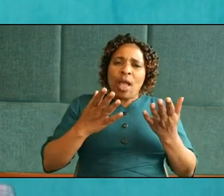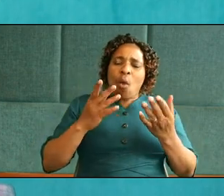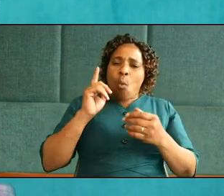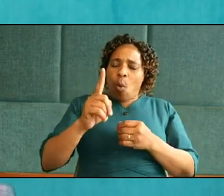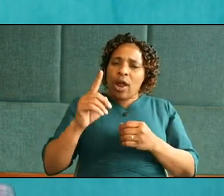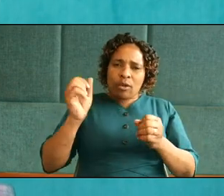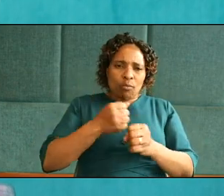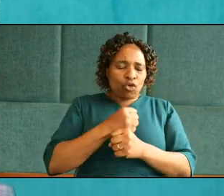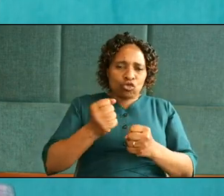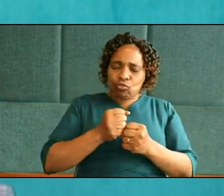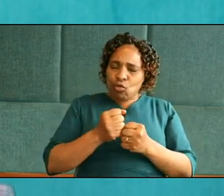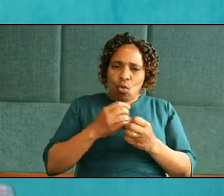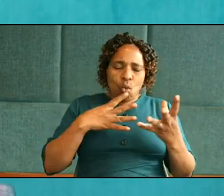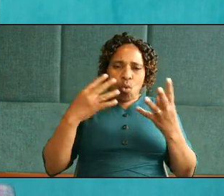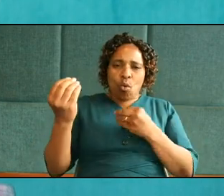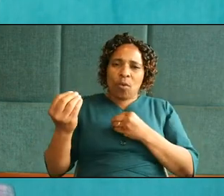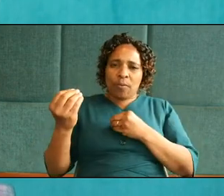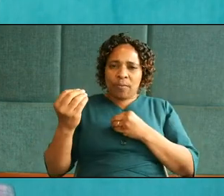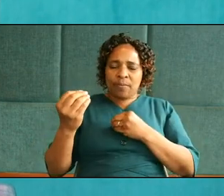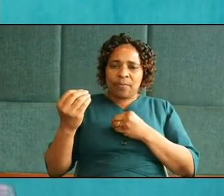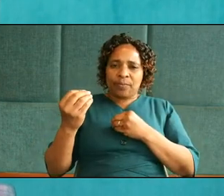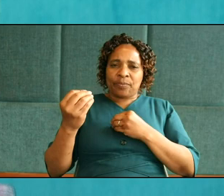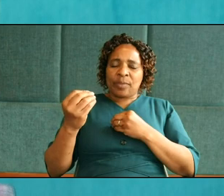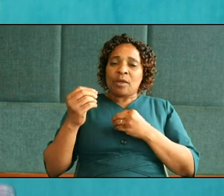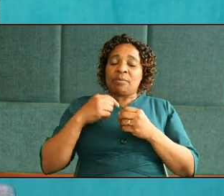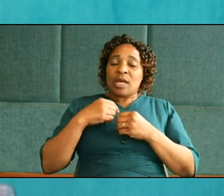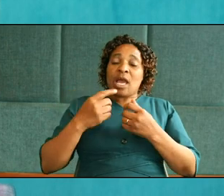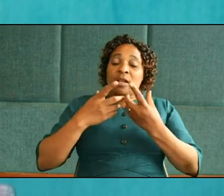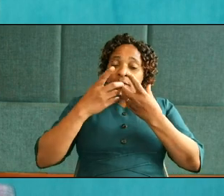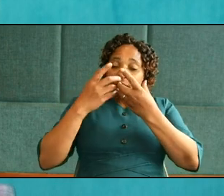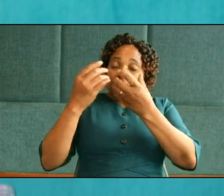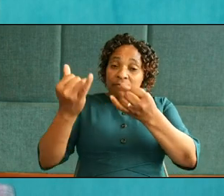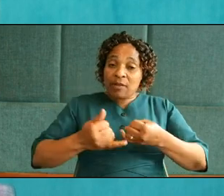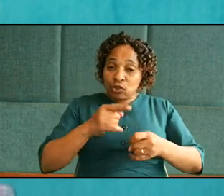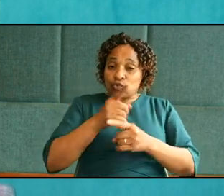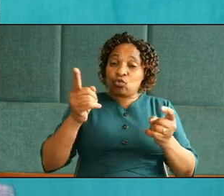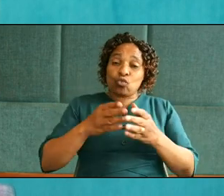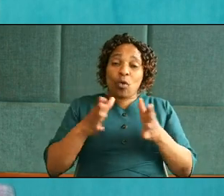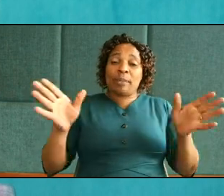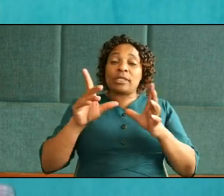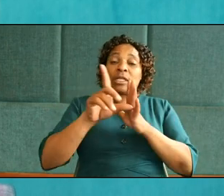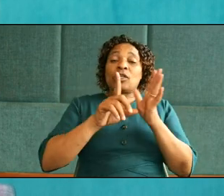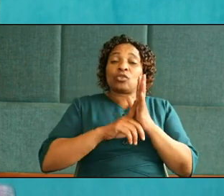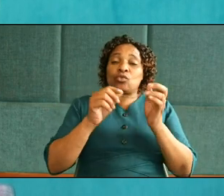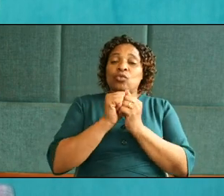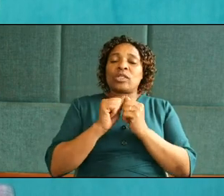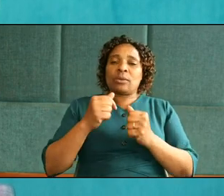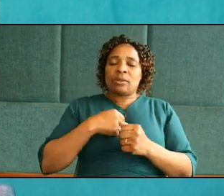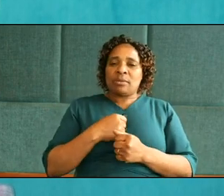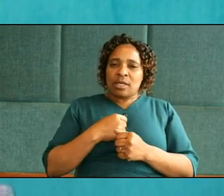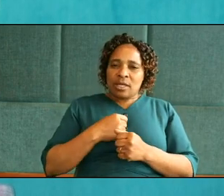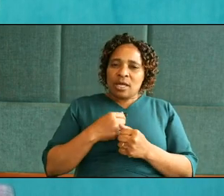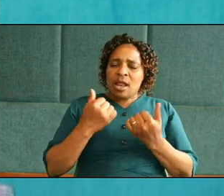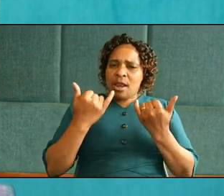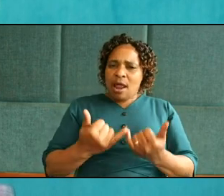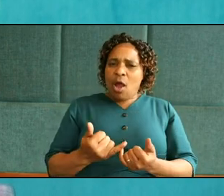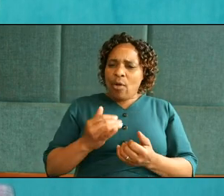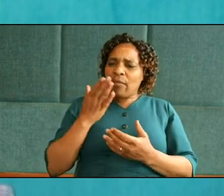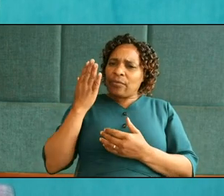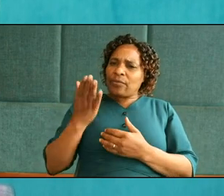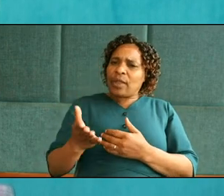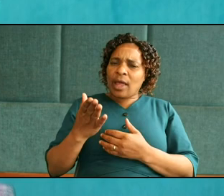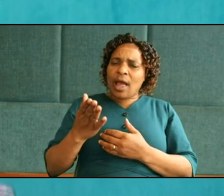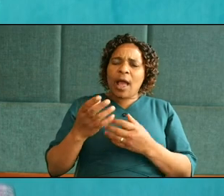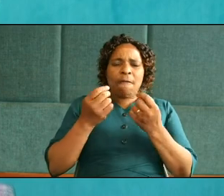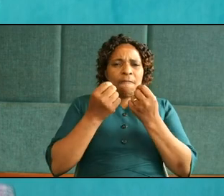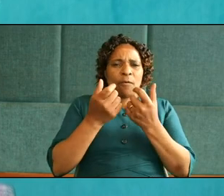even in our backdrop for today's lesson, I invite you to open your lessons with me. So if you look at the backdrop just there, there's